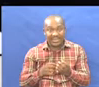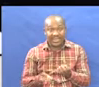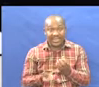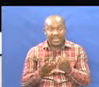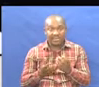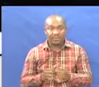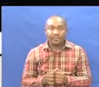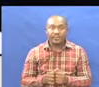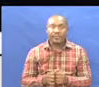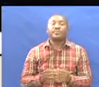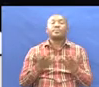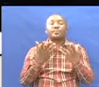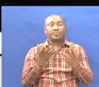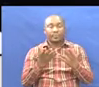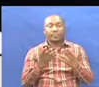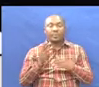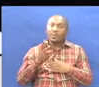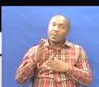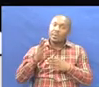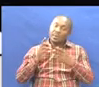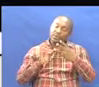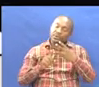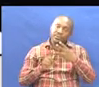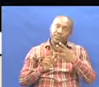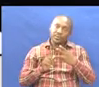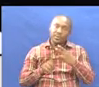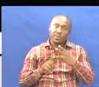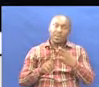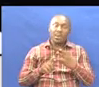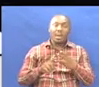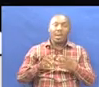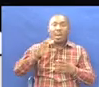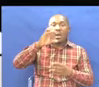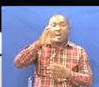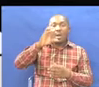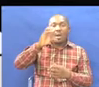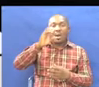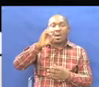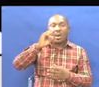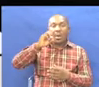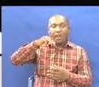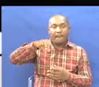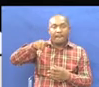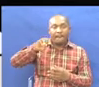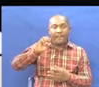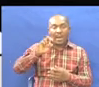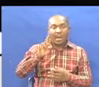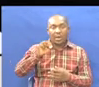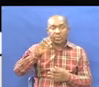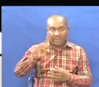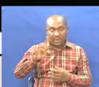in the presence of heat. And lastly, you can use the compound, decomposing compound, heating compound rich in